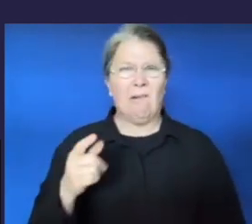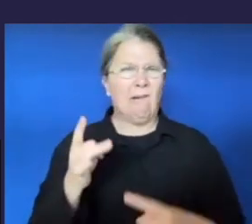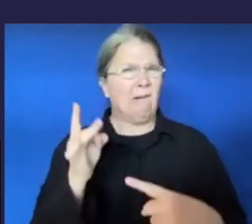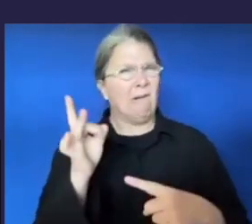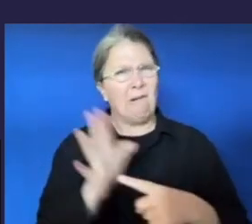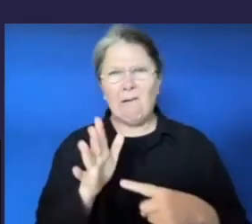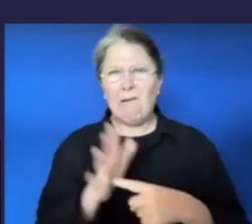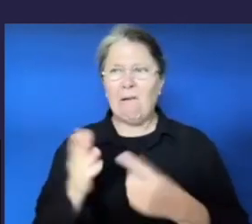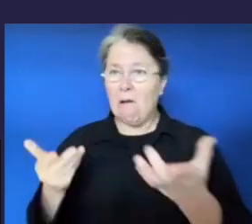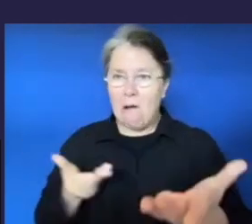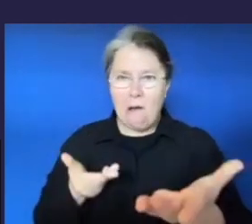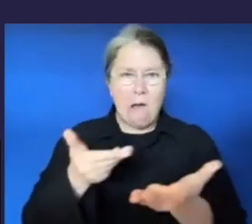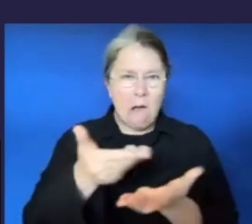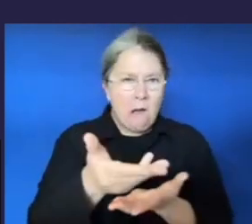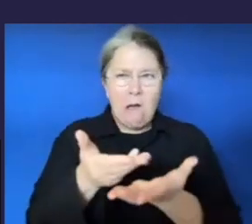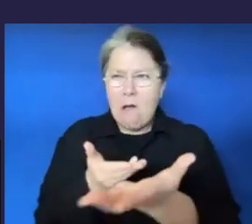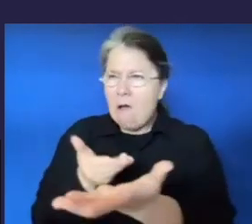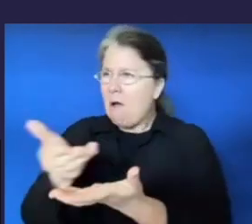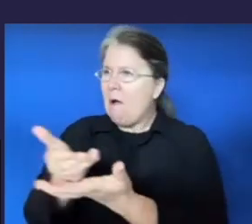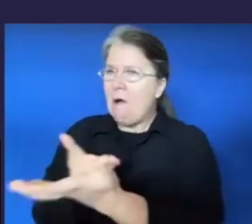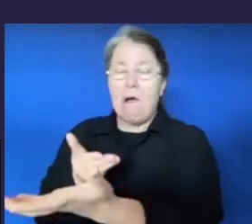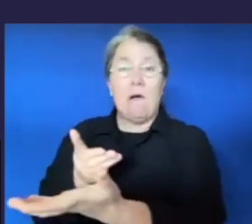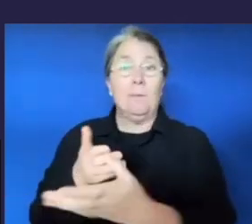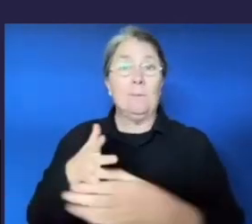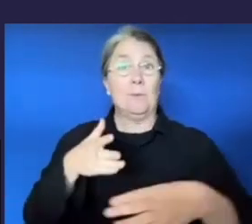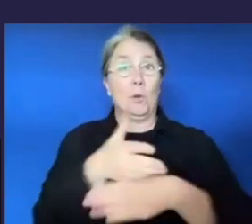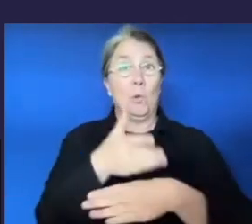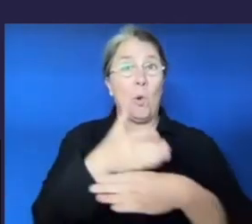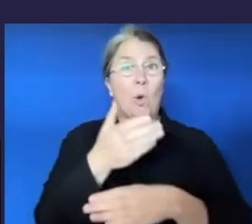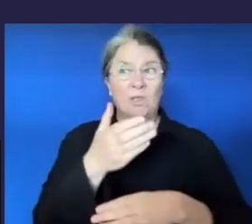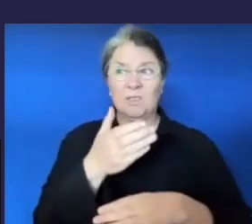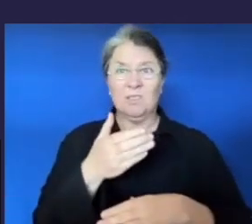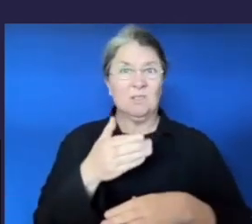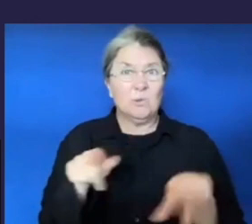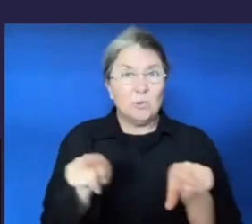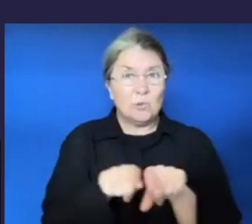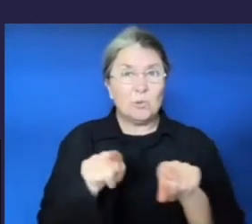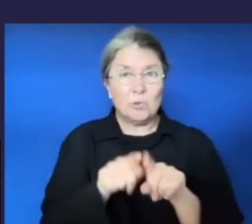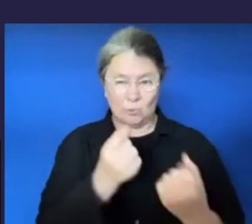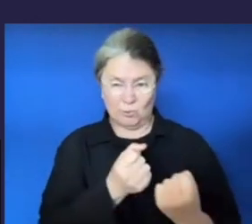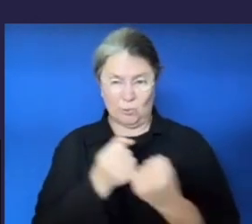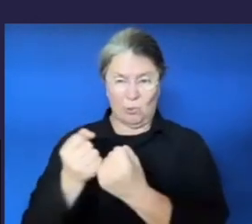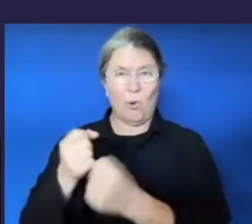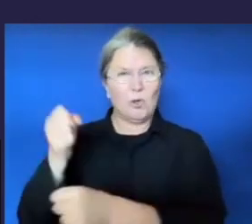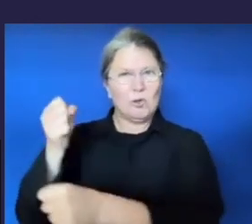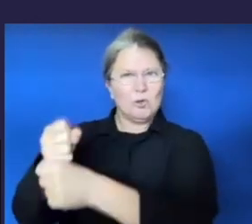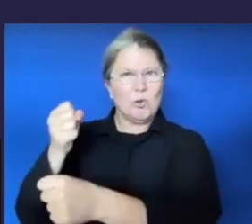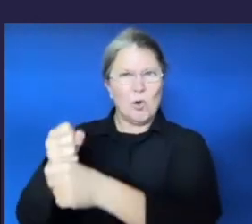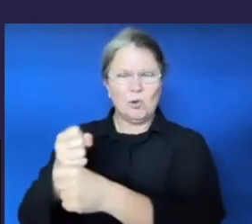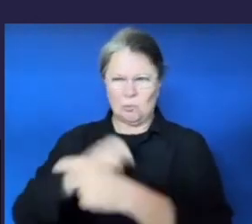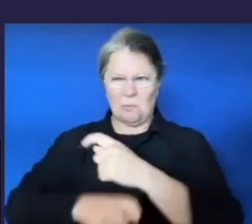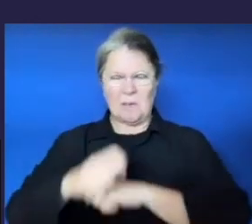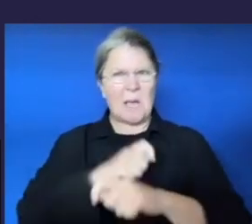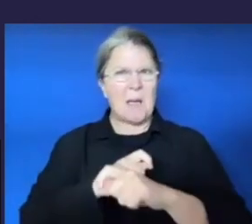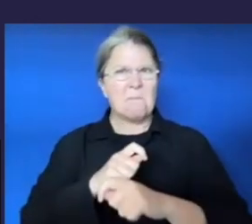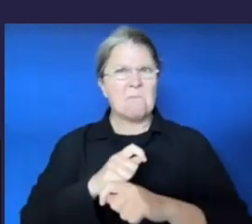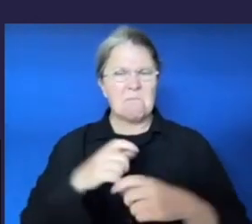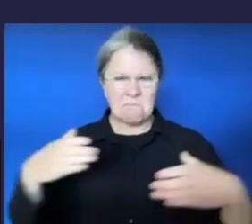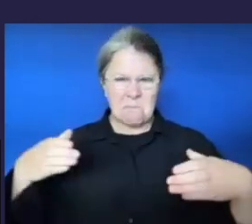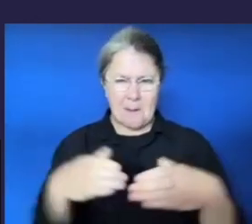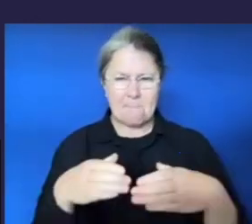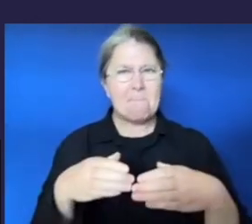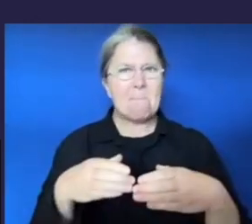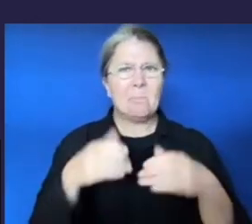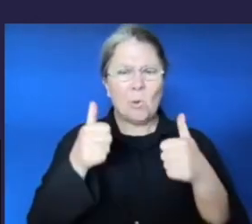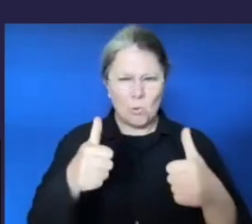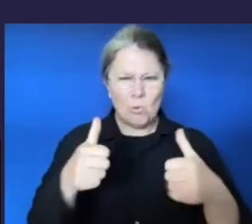workers soon all rallied around George as well, and they became quite tight, very, very much a group in